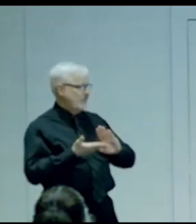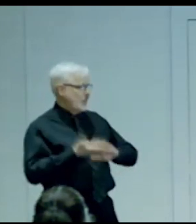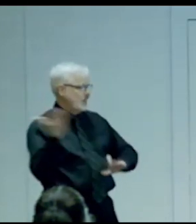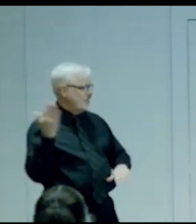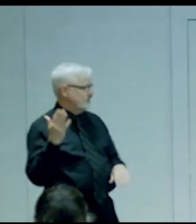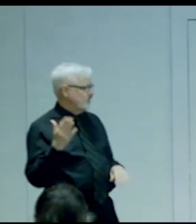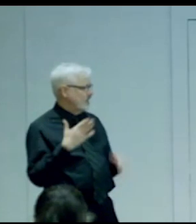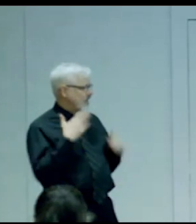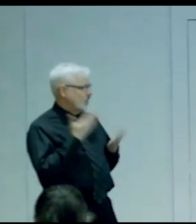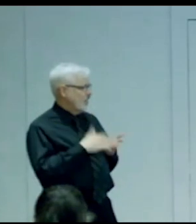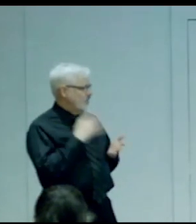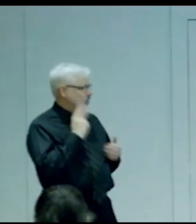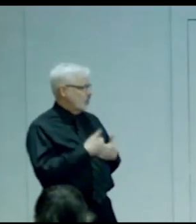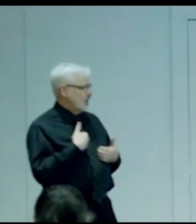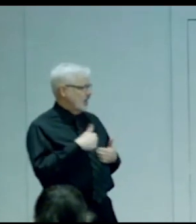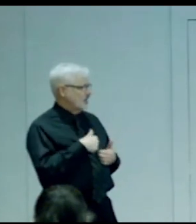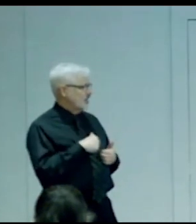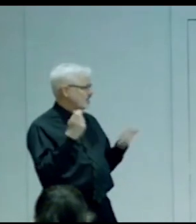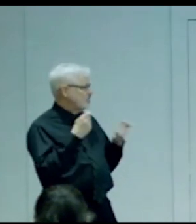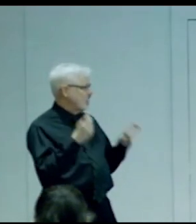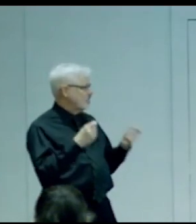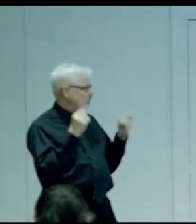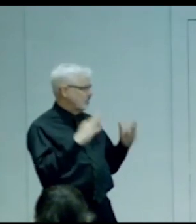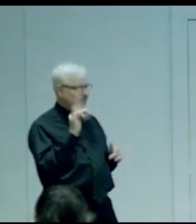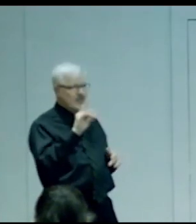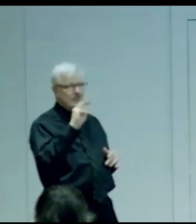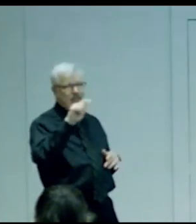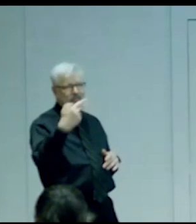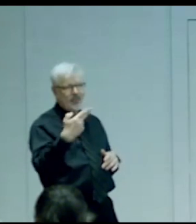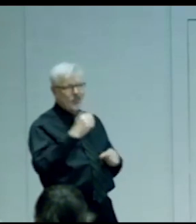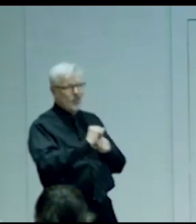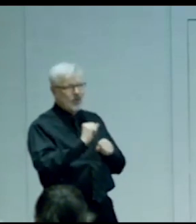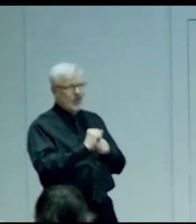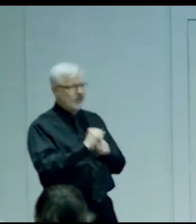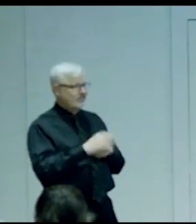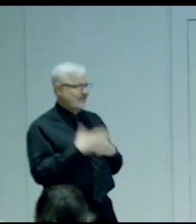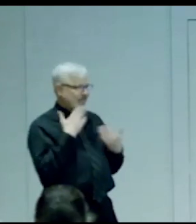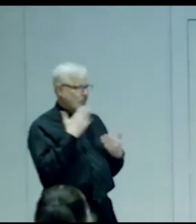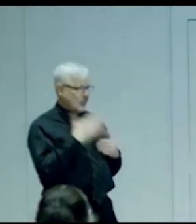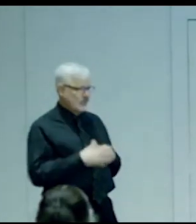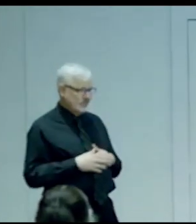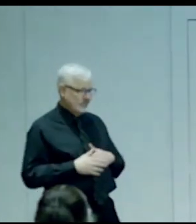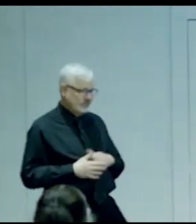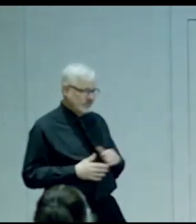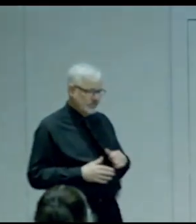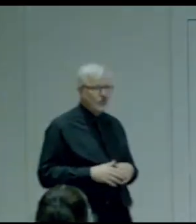leave. Thank you again for joining us in celebrating Professor Bill Schmidt work and contributions. Thank you for coming.